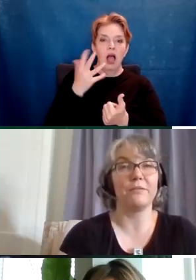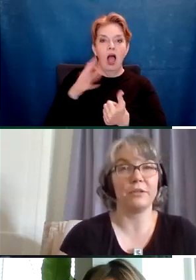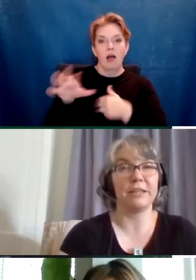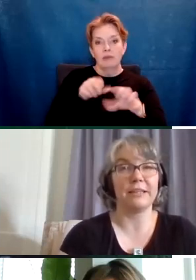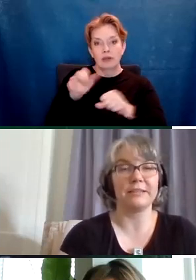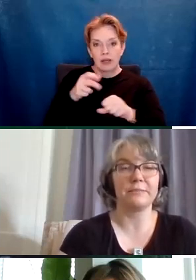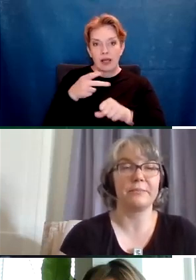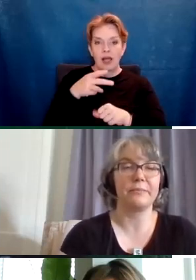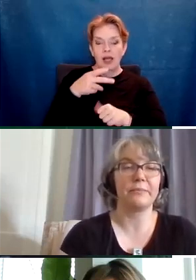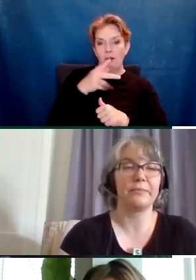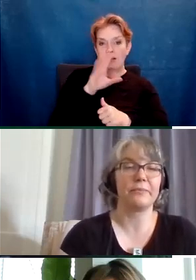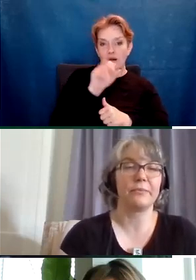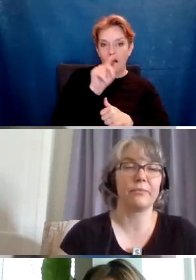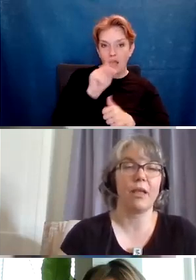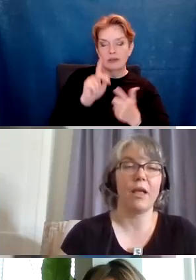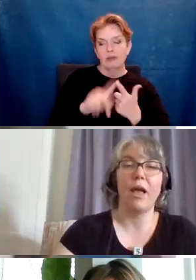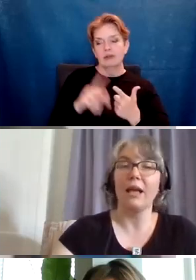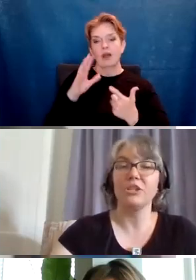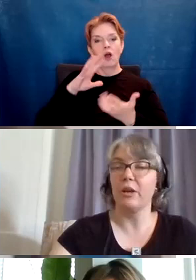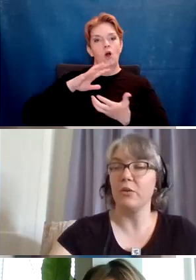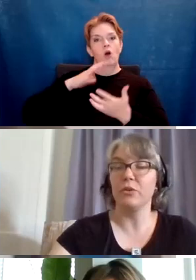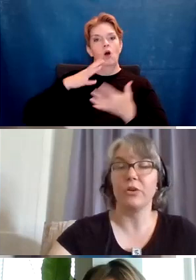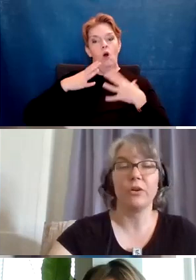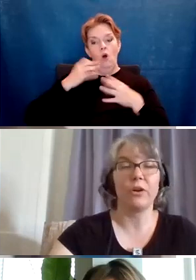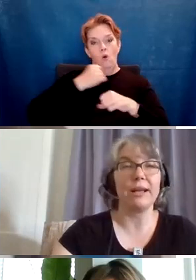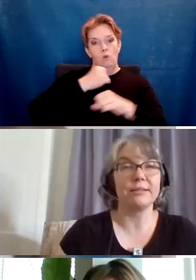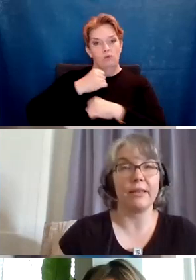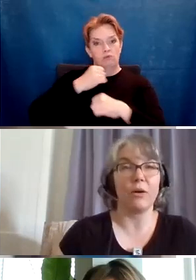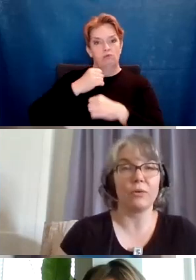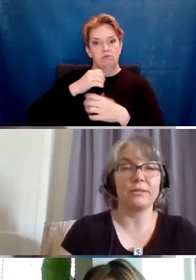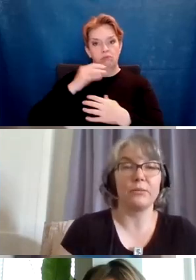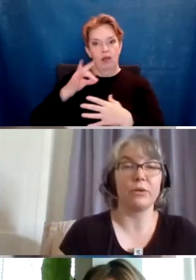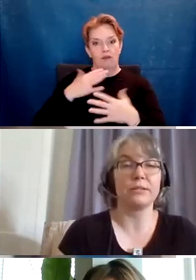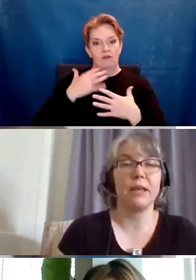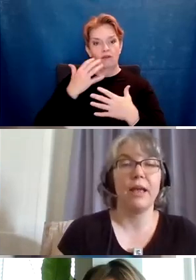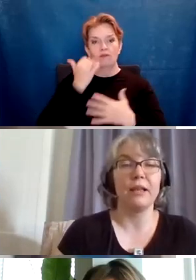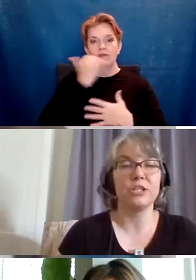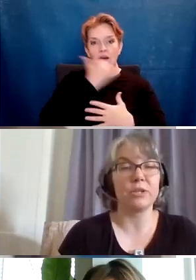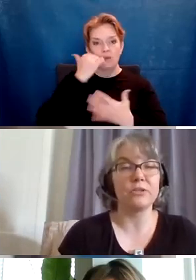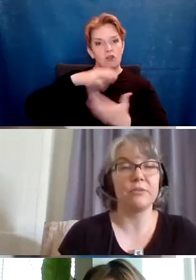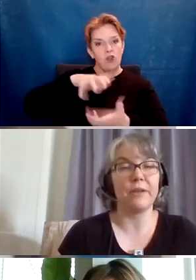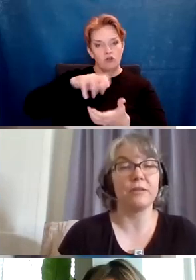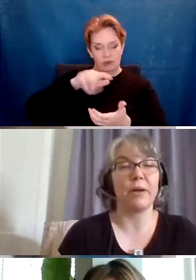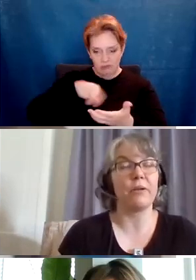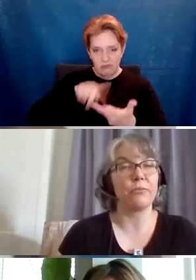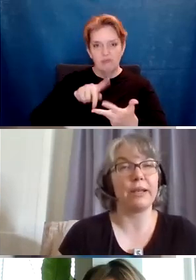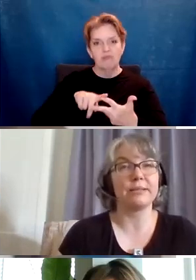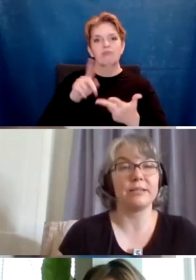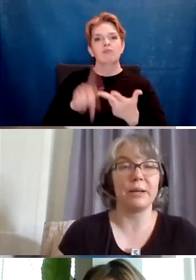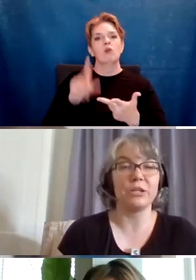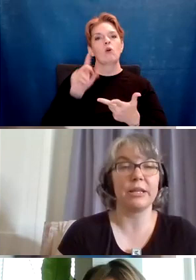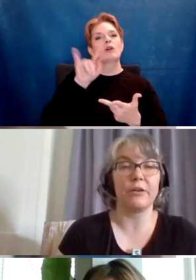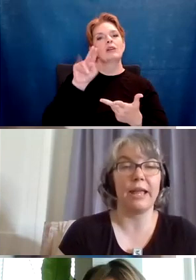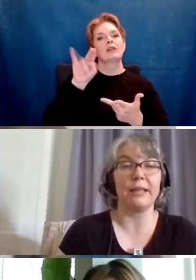washpot full of linens. As she got older, her eyesight got worse and worse, and she was also affected by